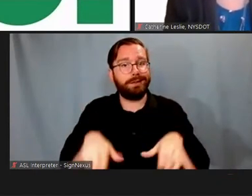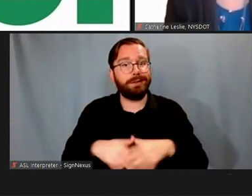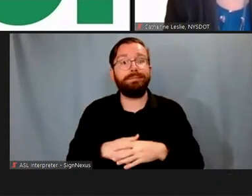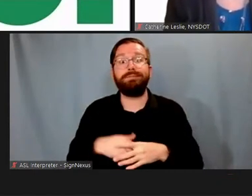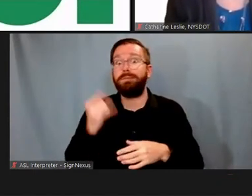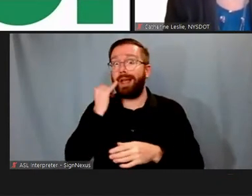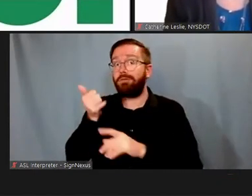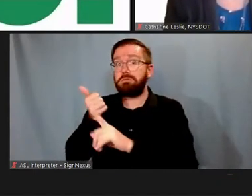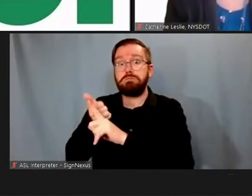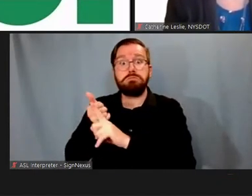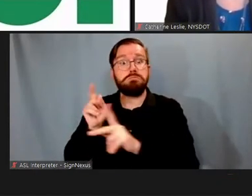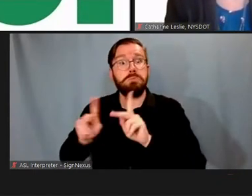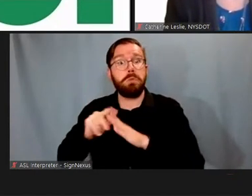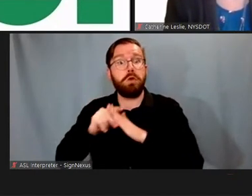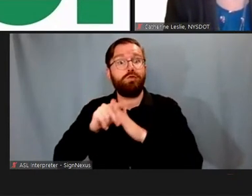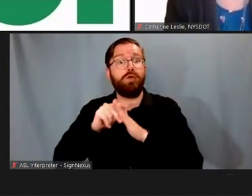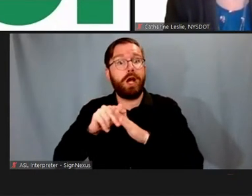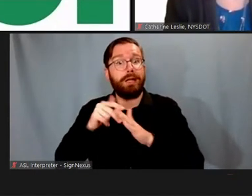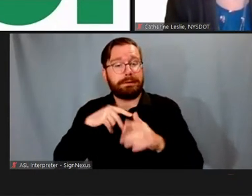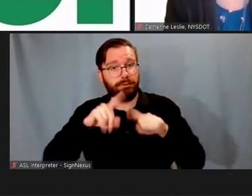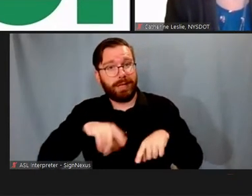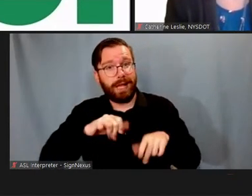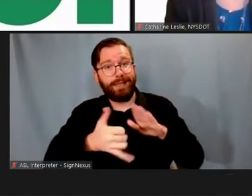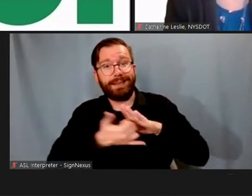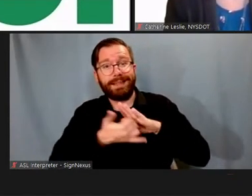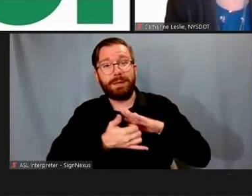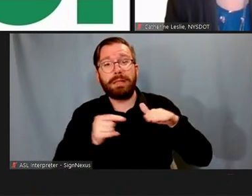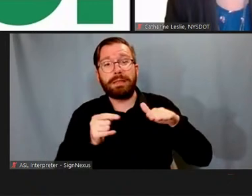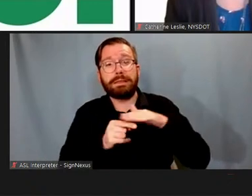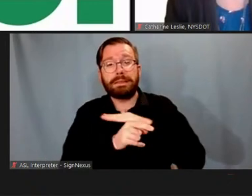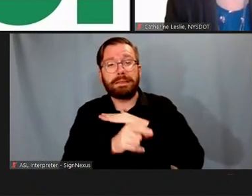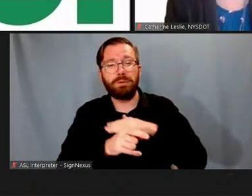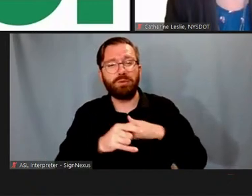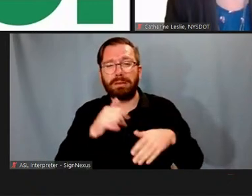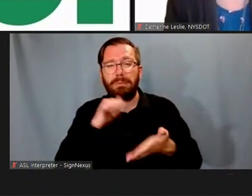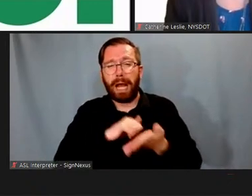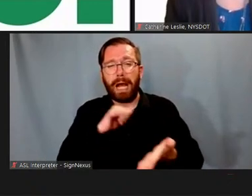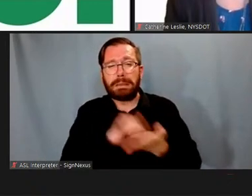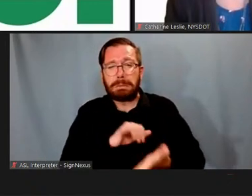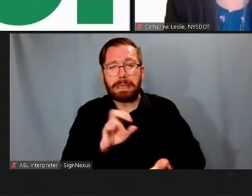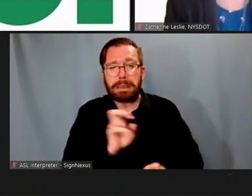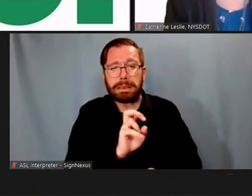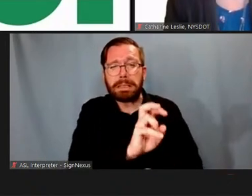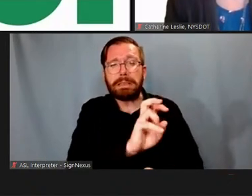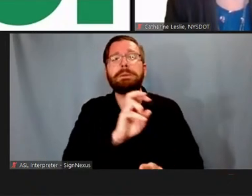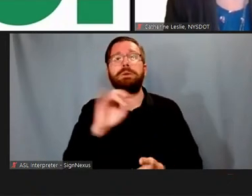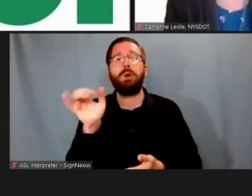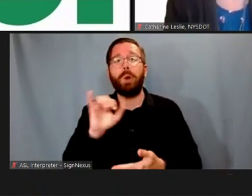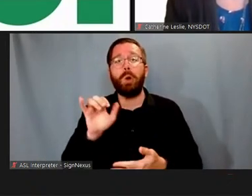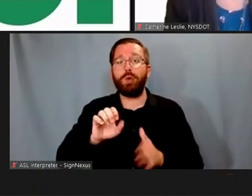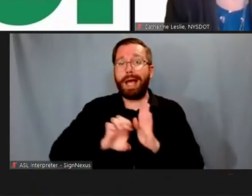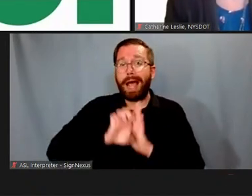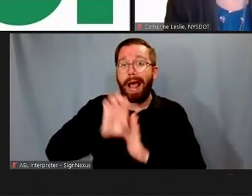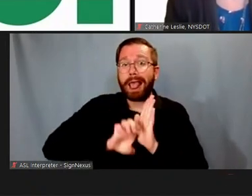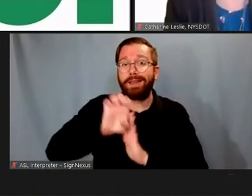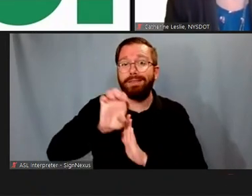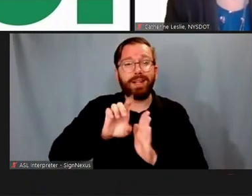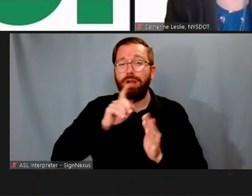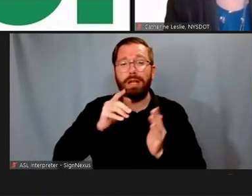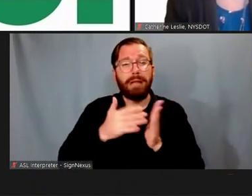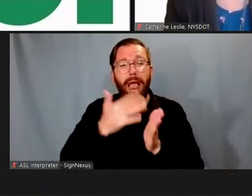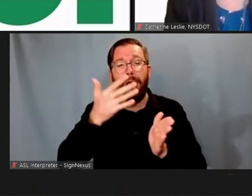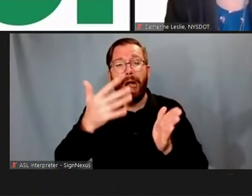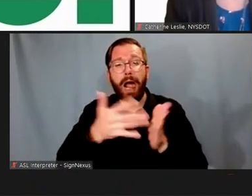subway system that is nearly impossible to navigate with accessible stations few and far between and elevators too frequently out of